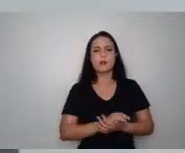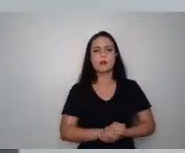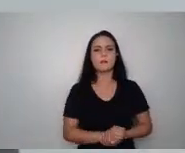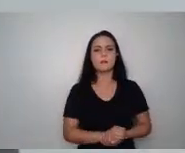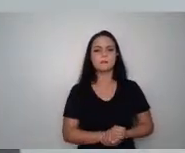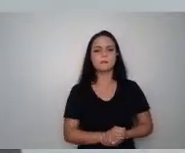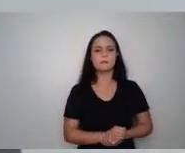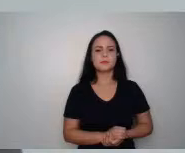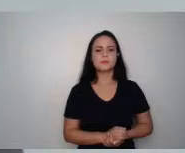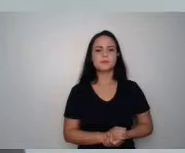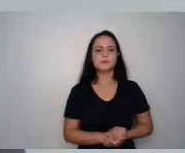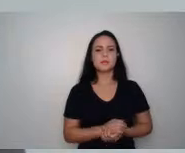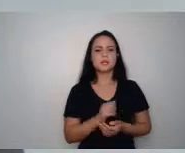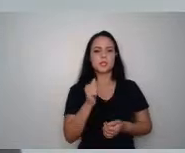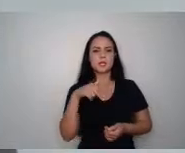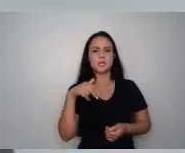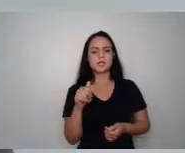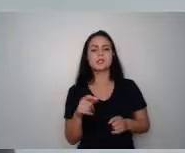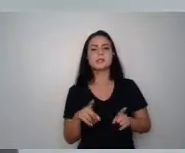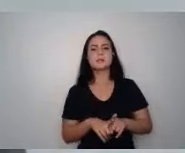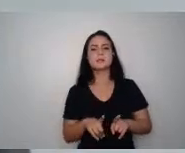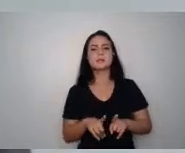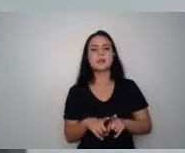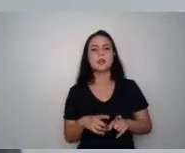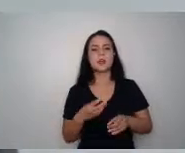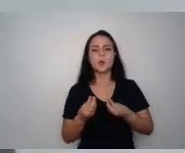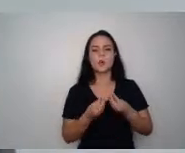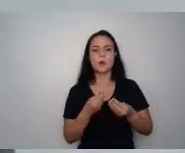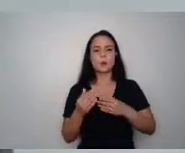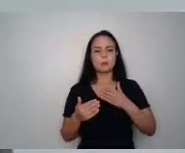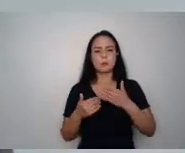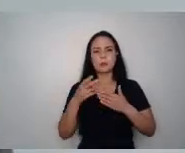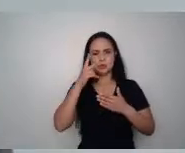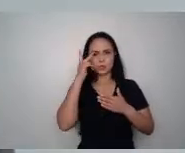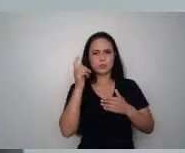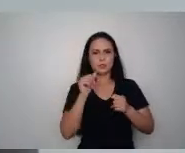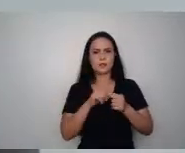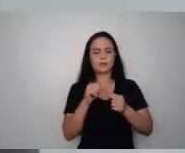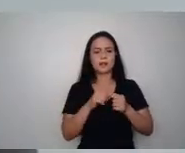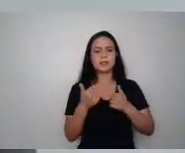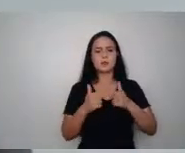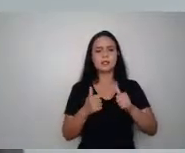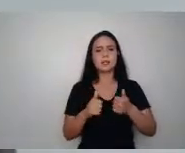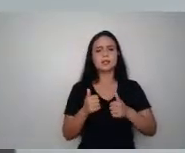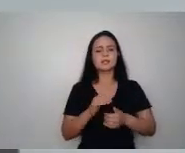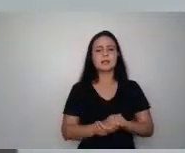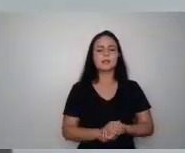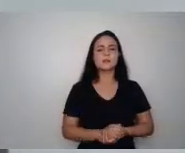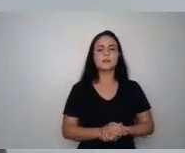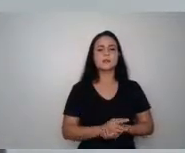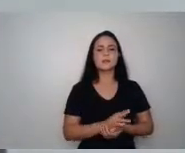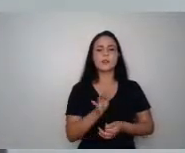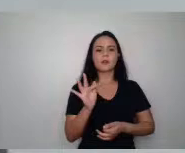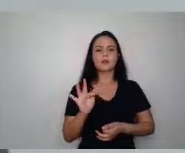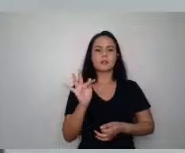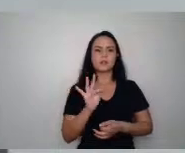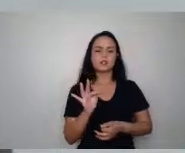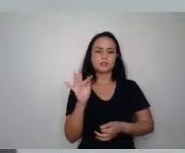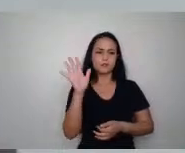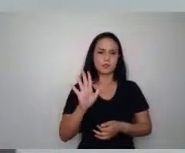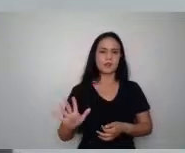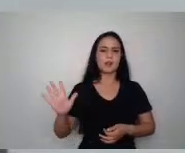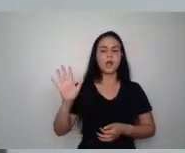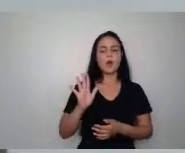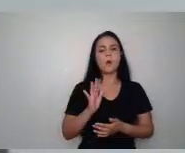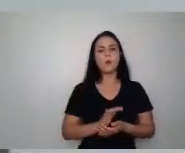Professor knows this as well, Professor Ana Cláudia, that when we make an analysis of federal